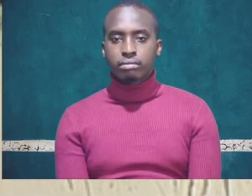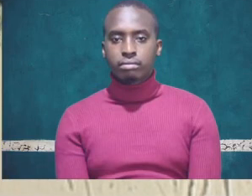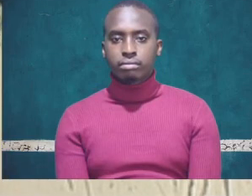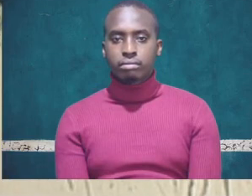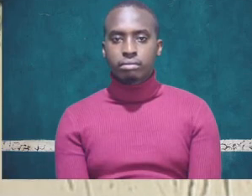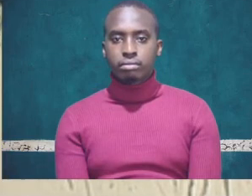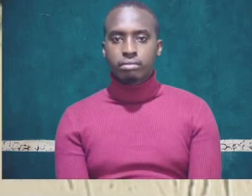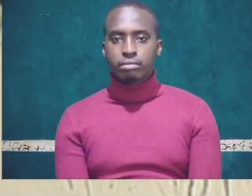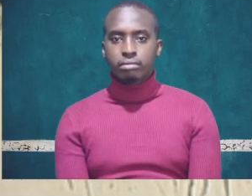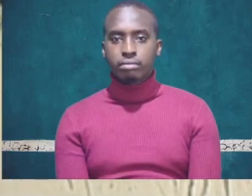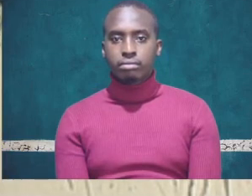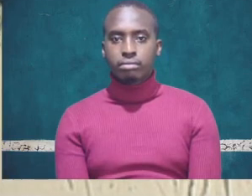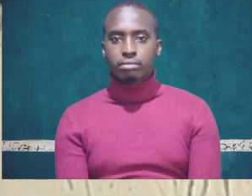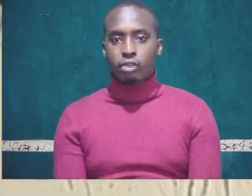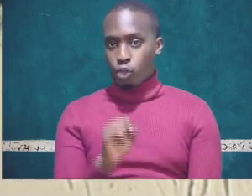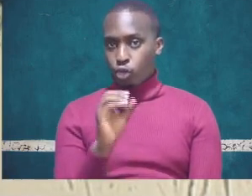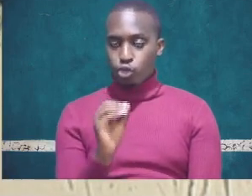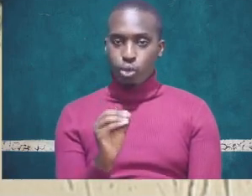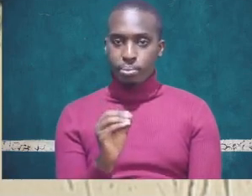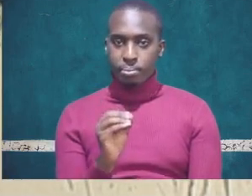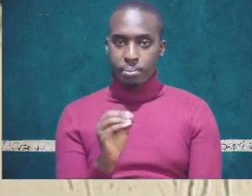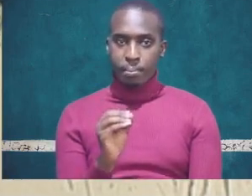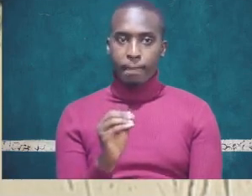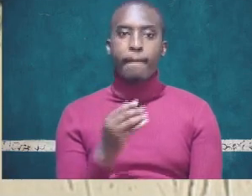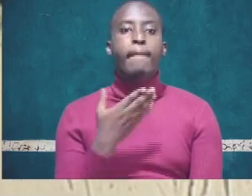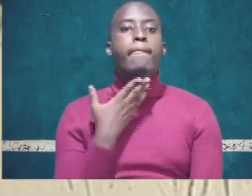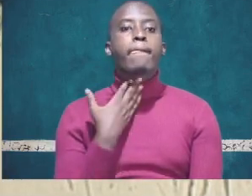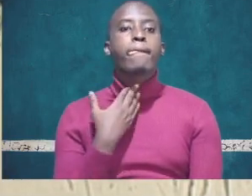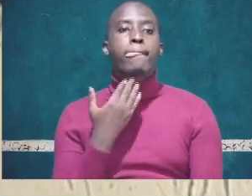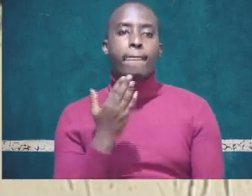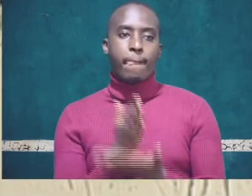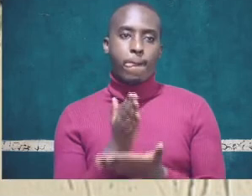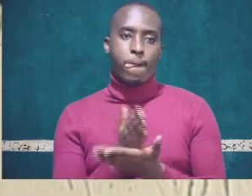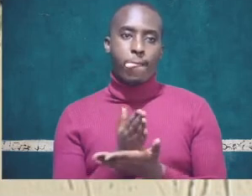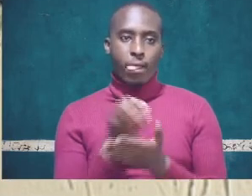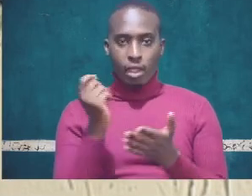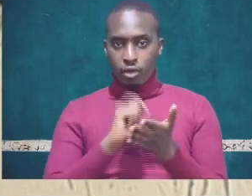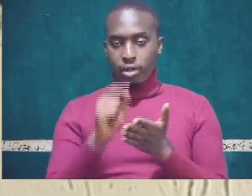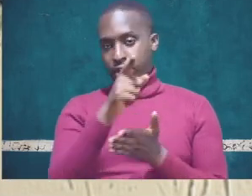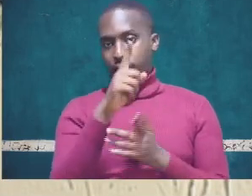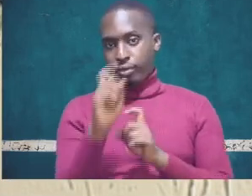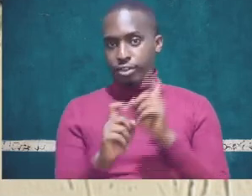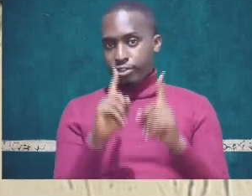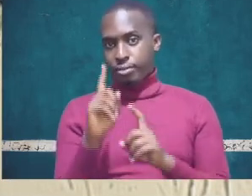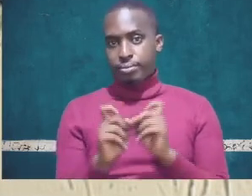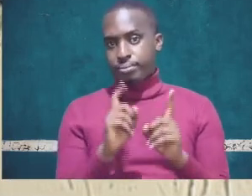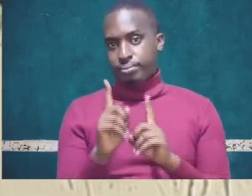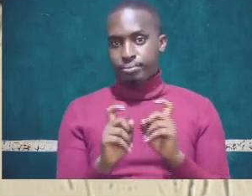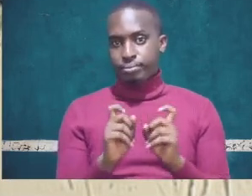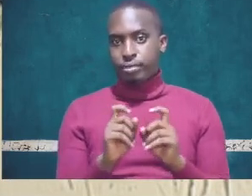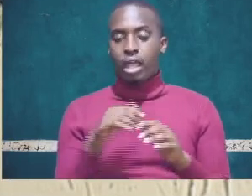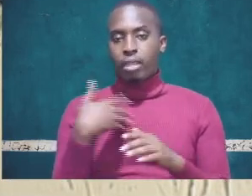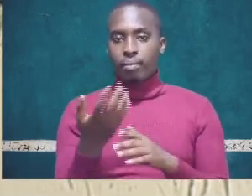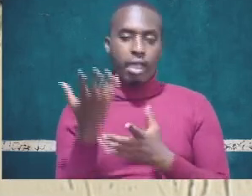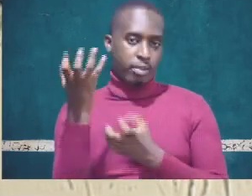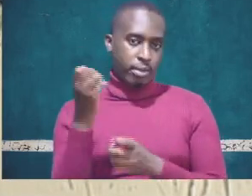demand. So, I want you to write down that question, then I